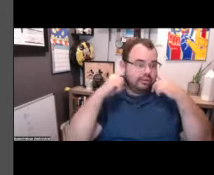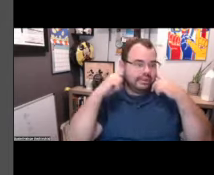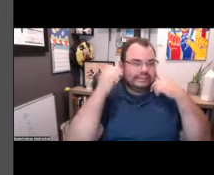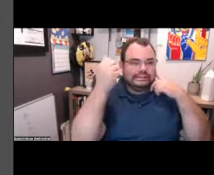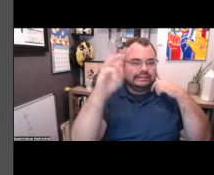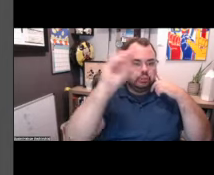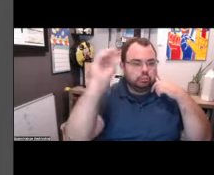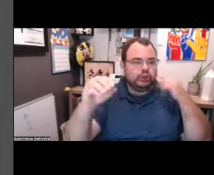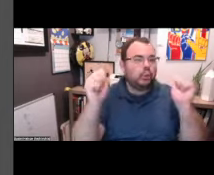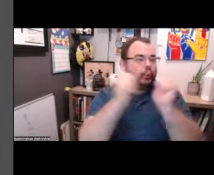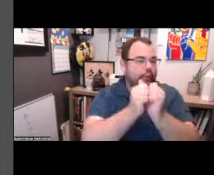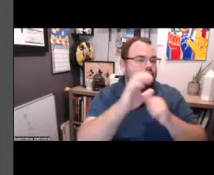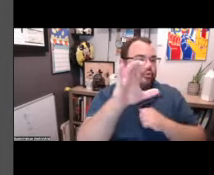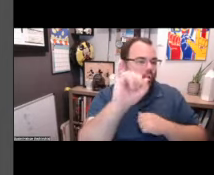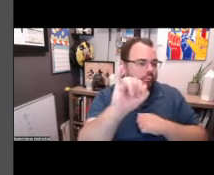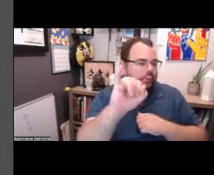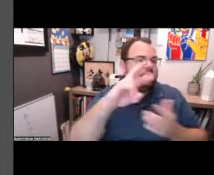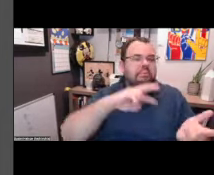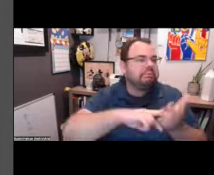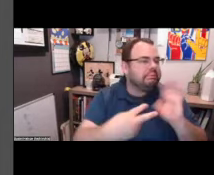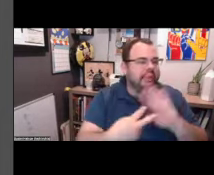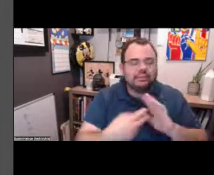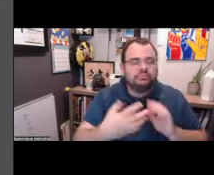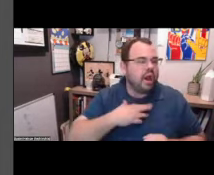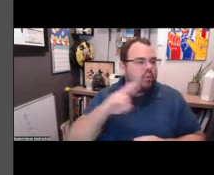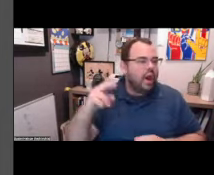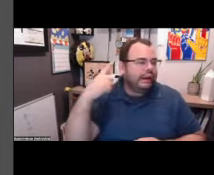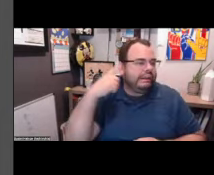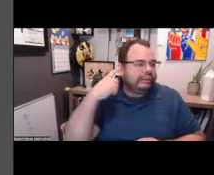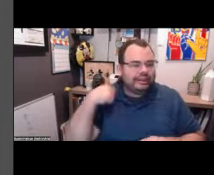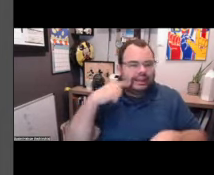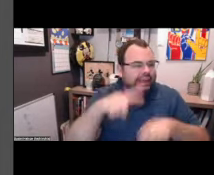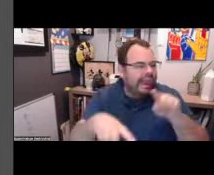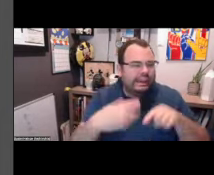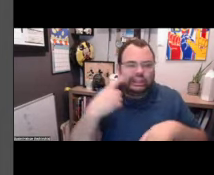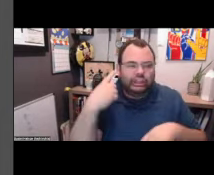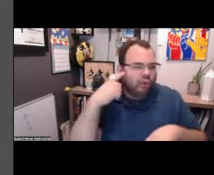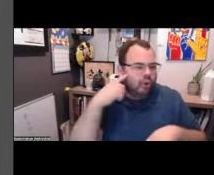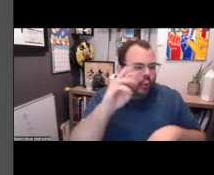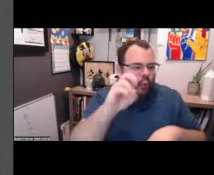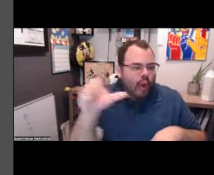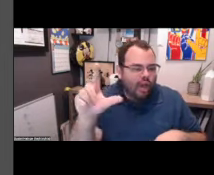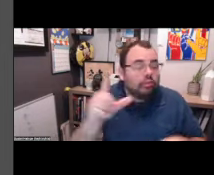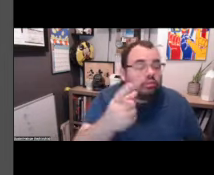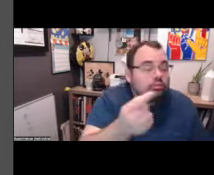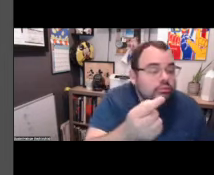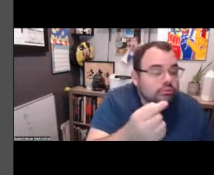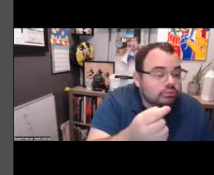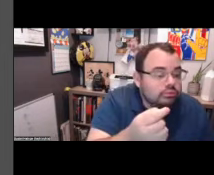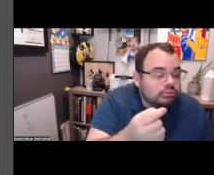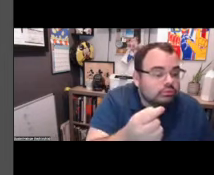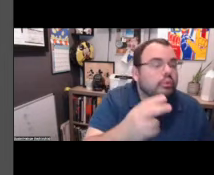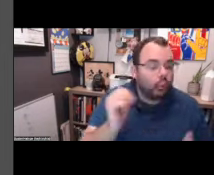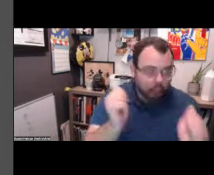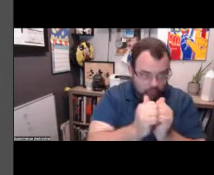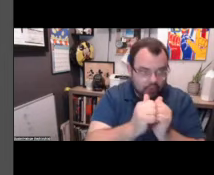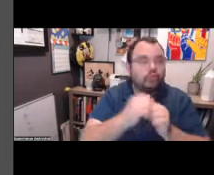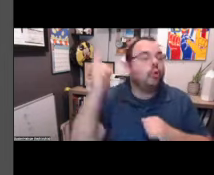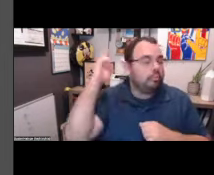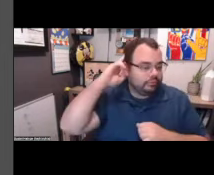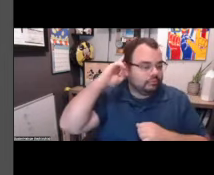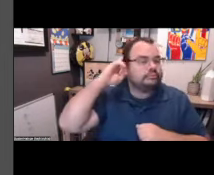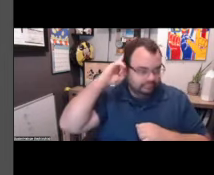my right ear was only 16% with the cochlear implant, which meaning my right ear doesn't process